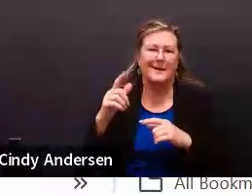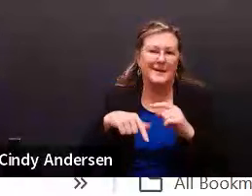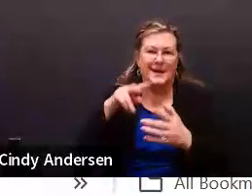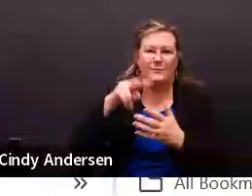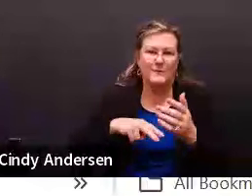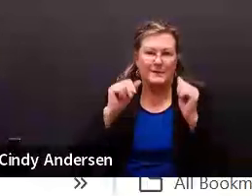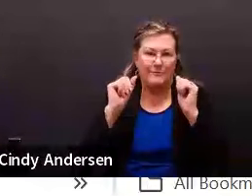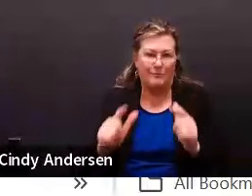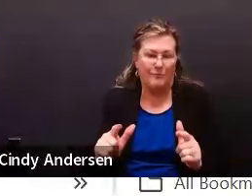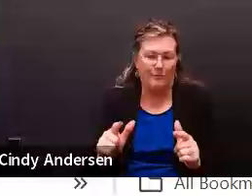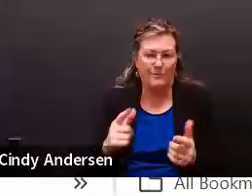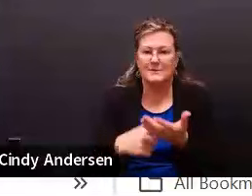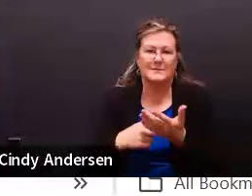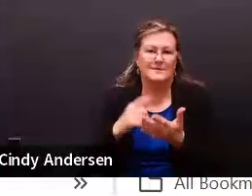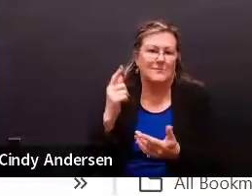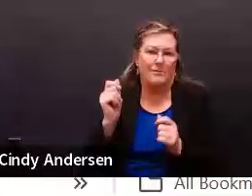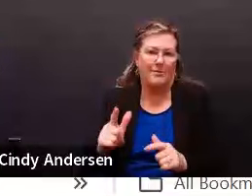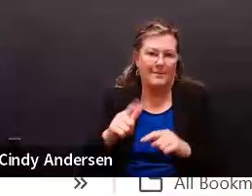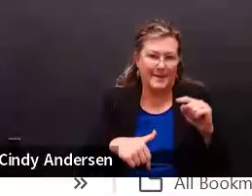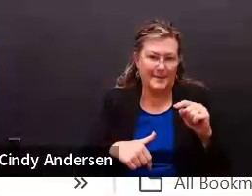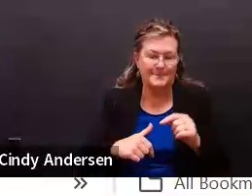single one, or, you know, talk about every single one of them.